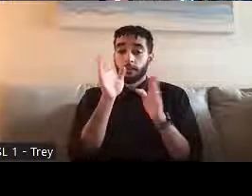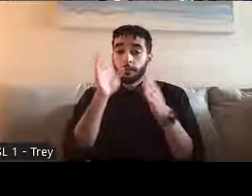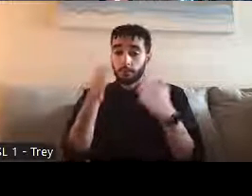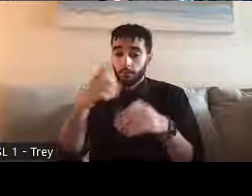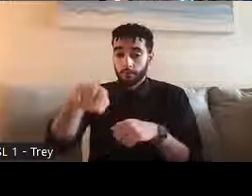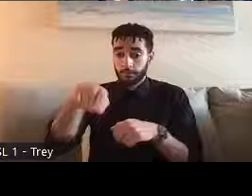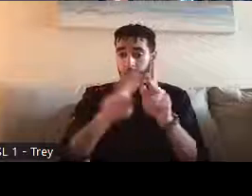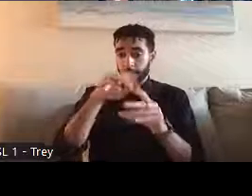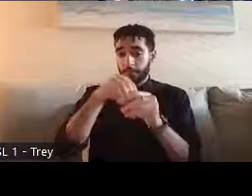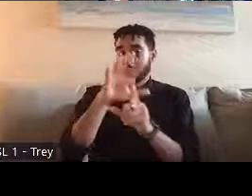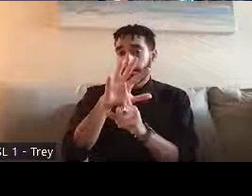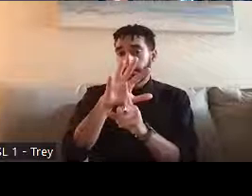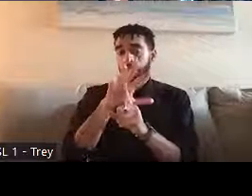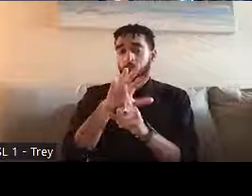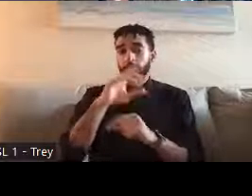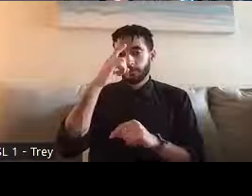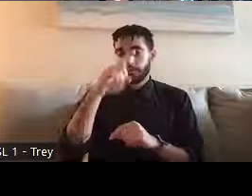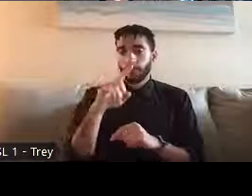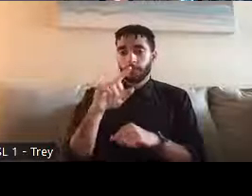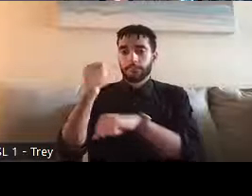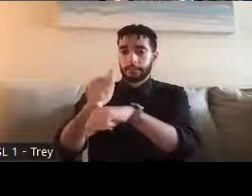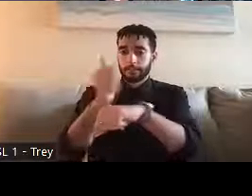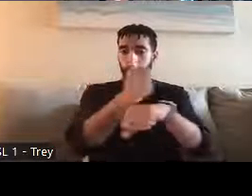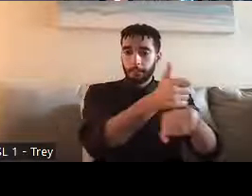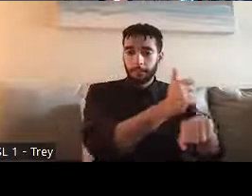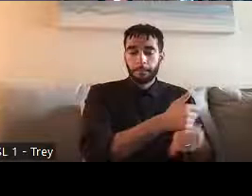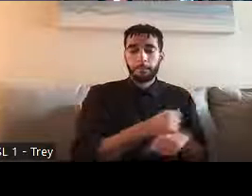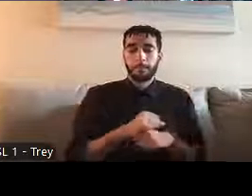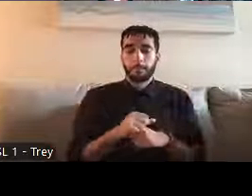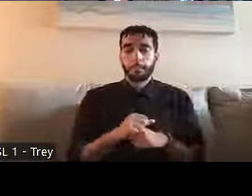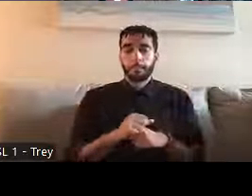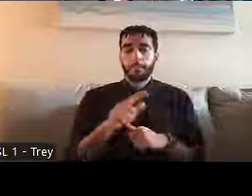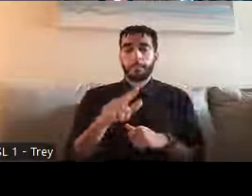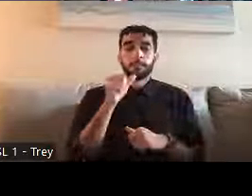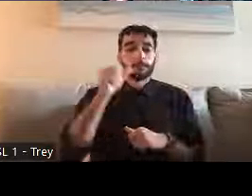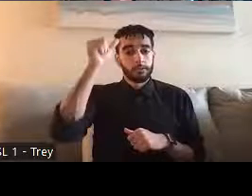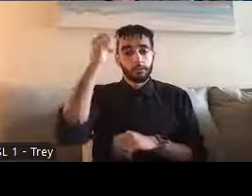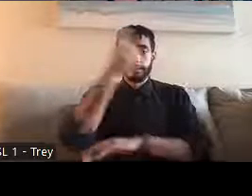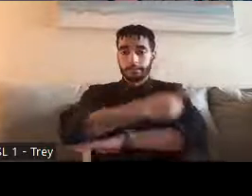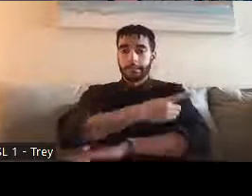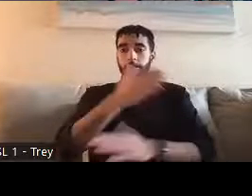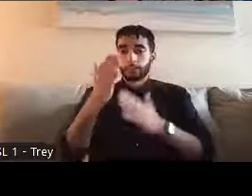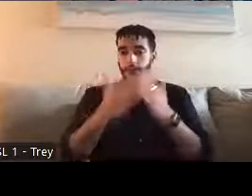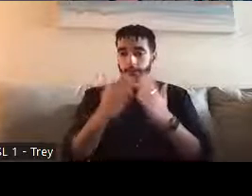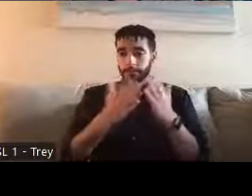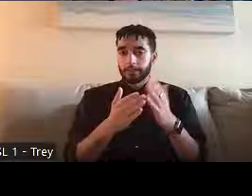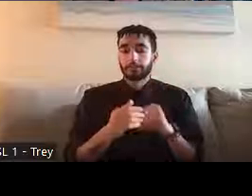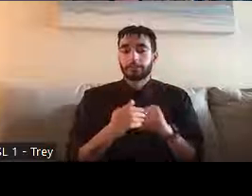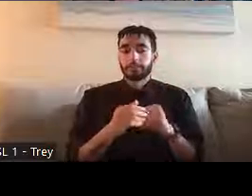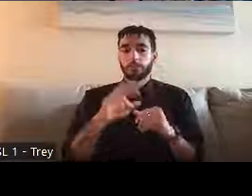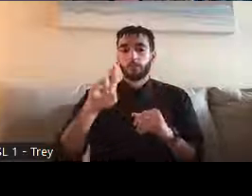Centers. And then at the state level, CADS, the California Association of Adult Day Services, is looking at rate reform